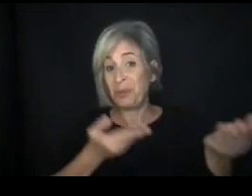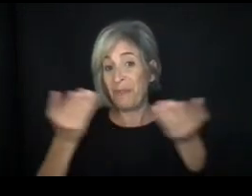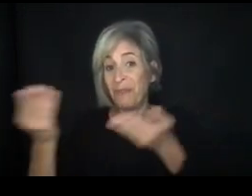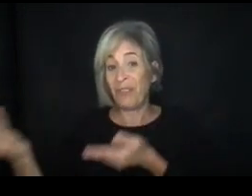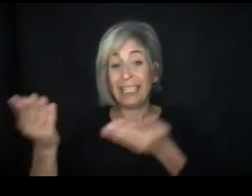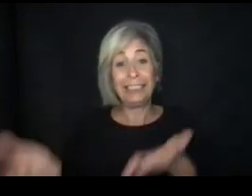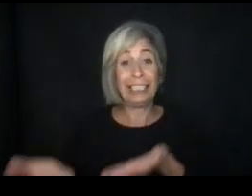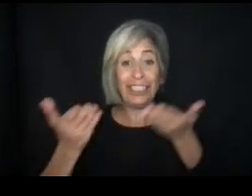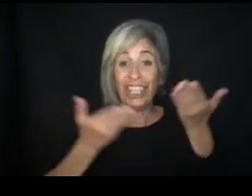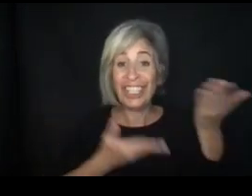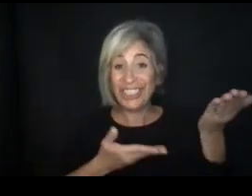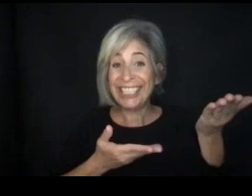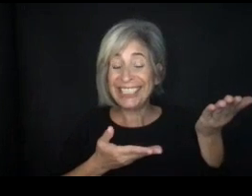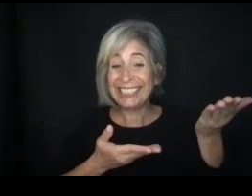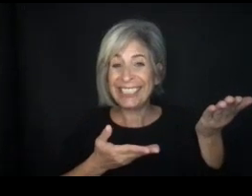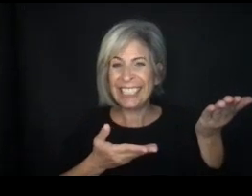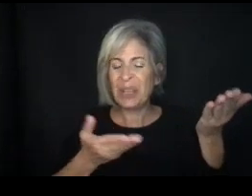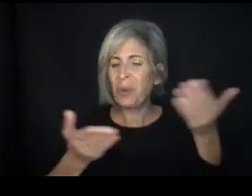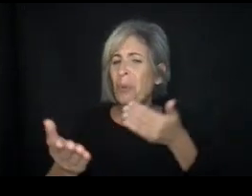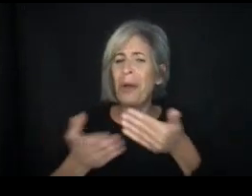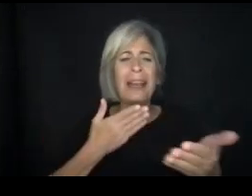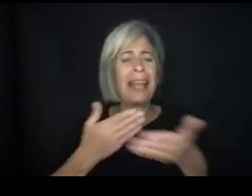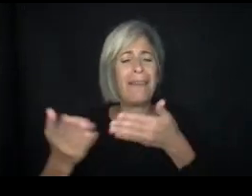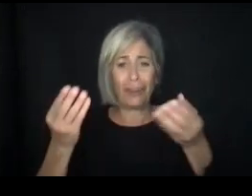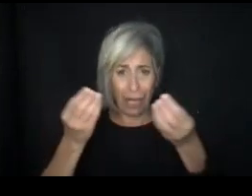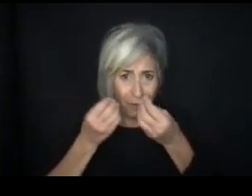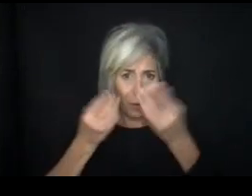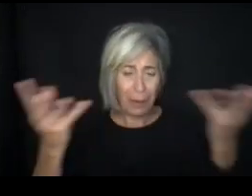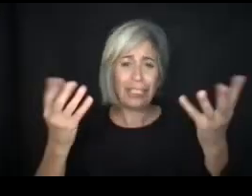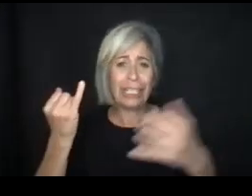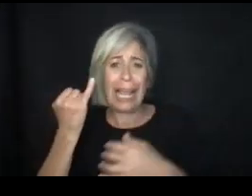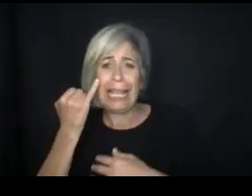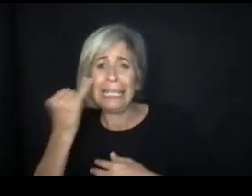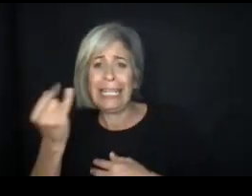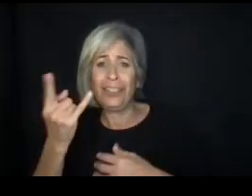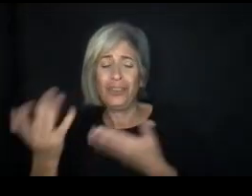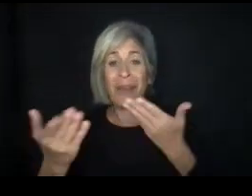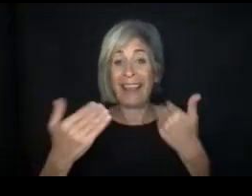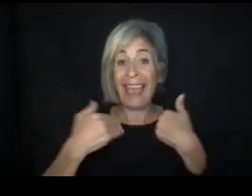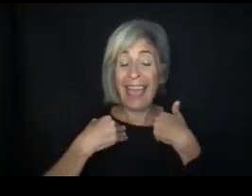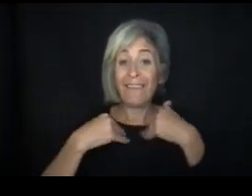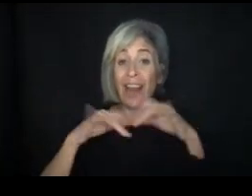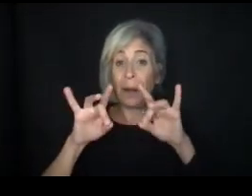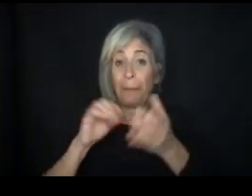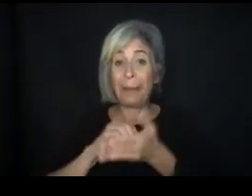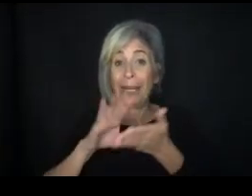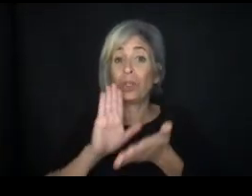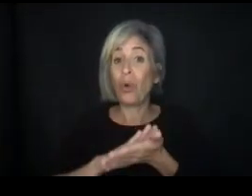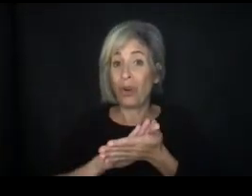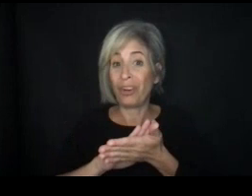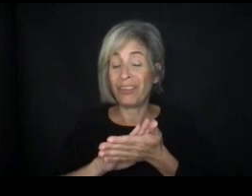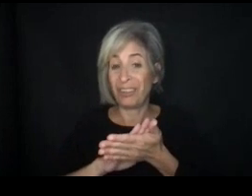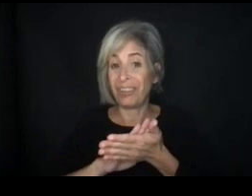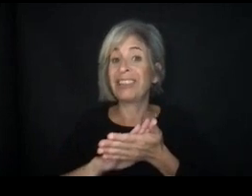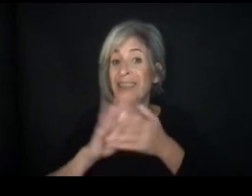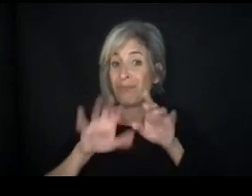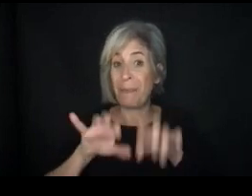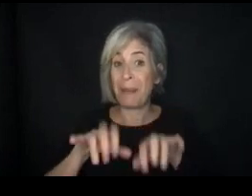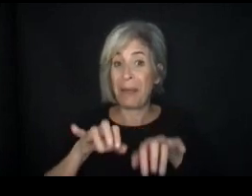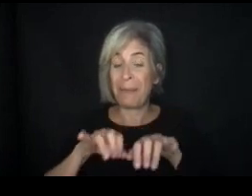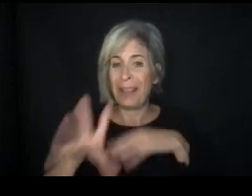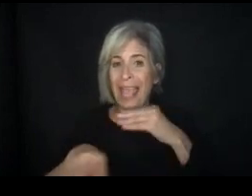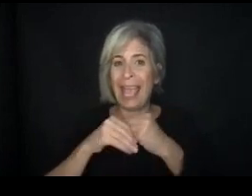suggestions. Again, any of your information, suggestions, ideas that you may have are being recorded, captured, and added to